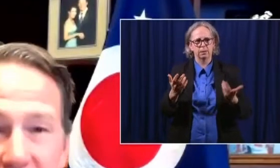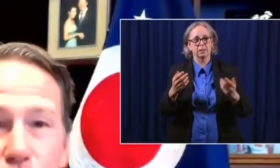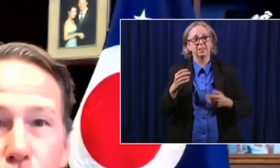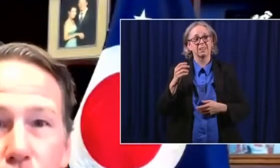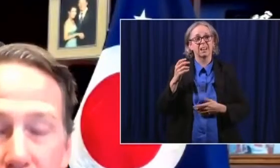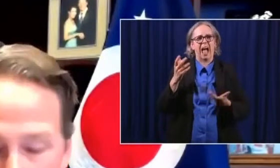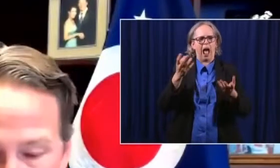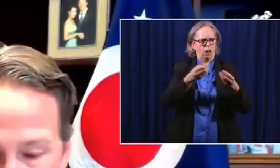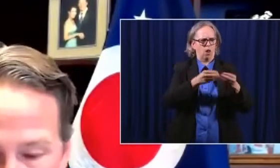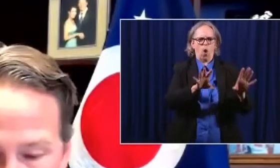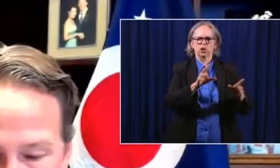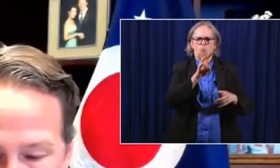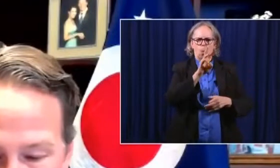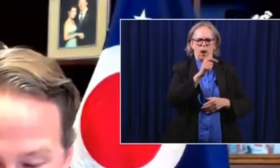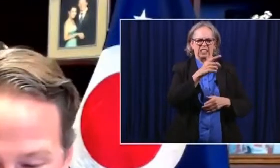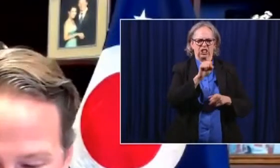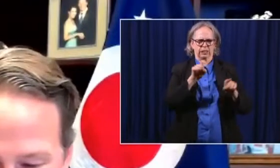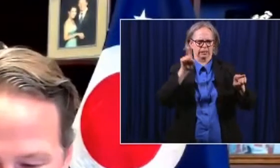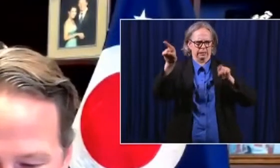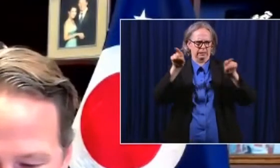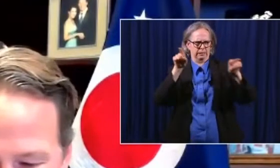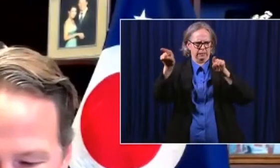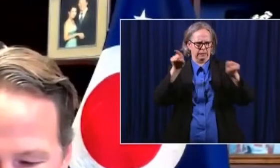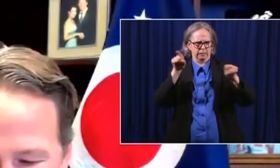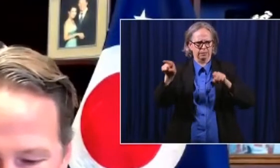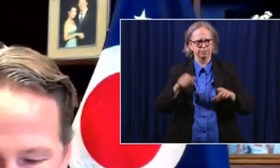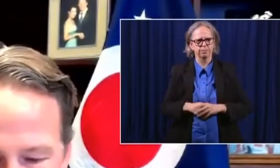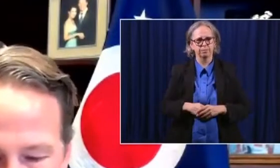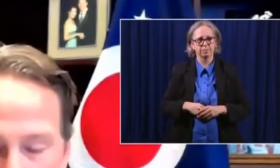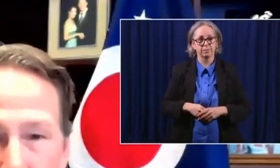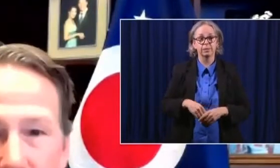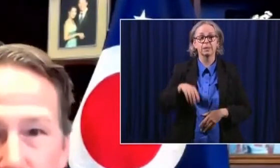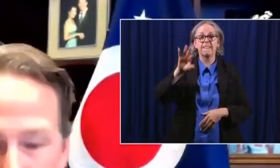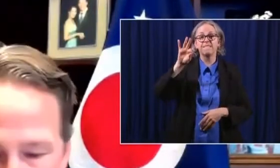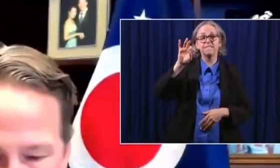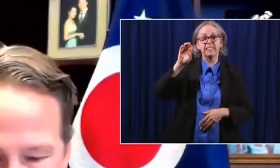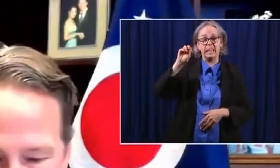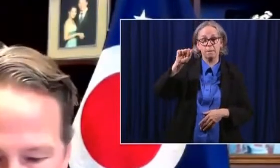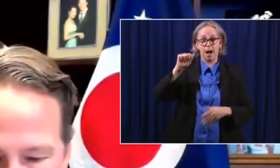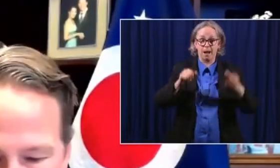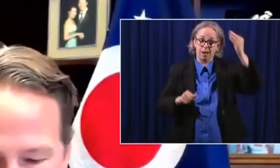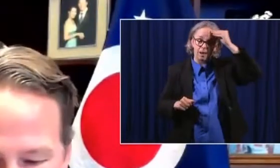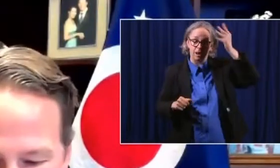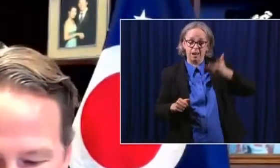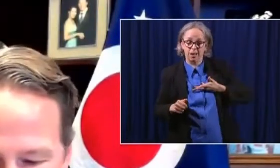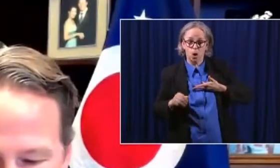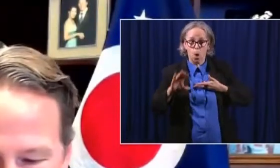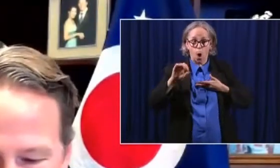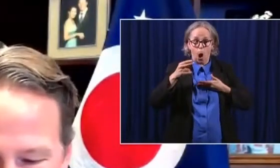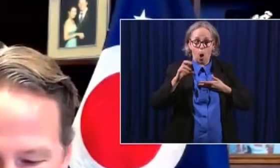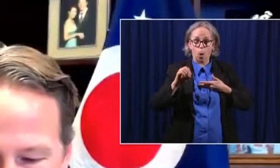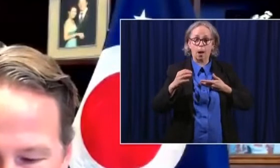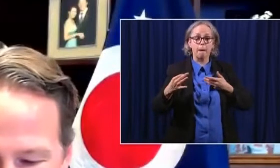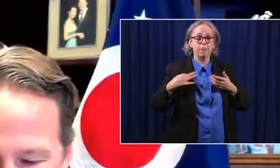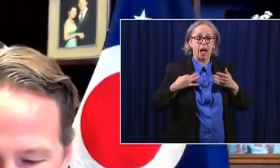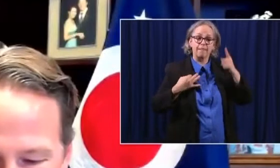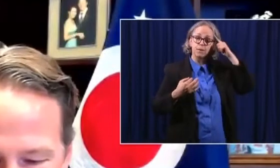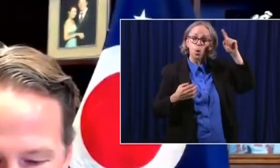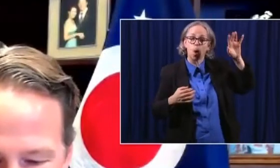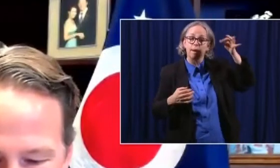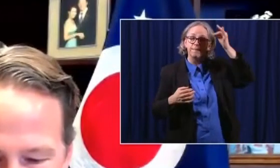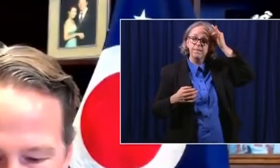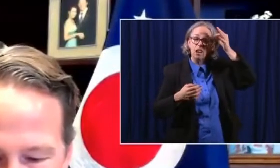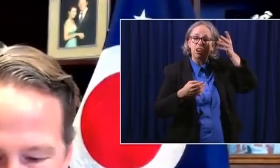We received word from FEMA that Ohio's application was approved for federal lost wages supplemental